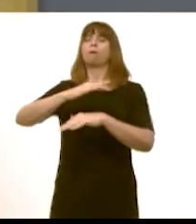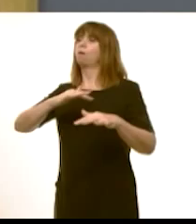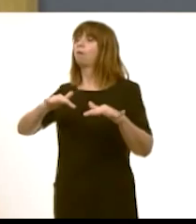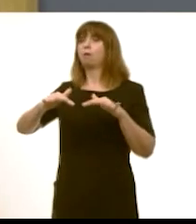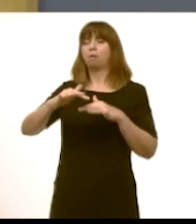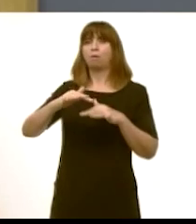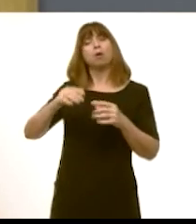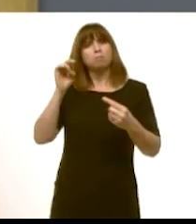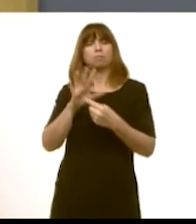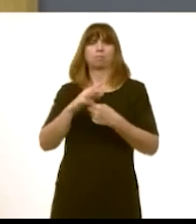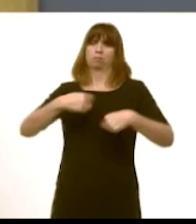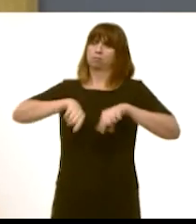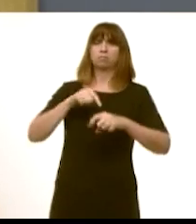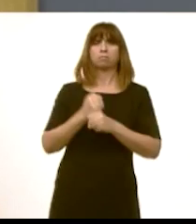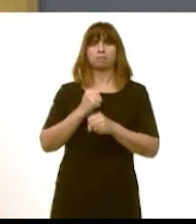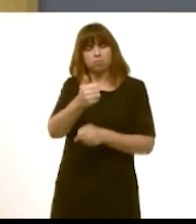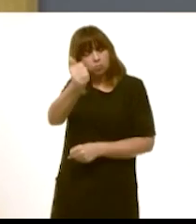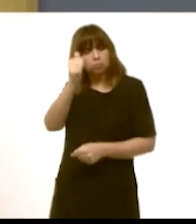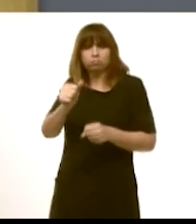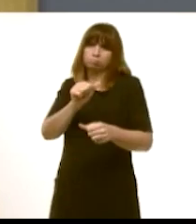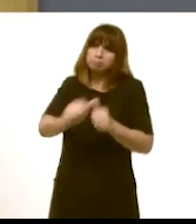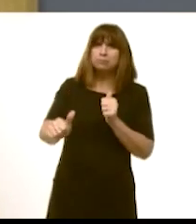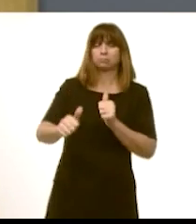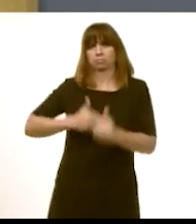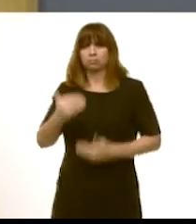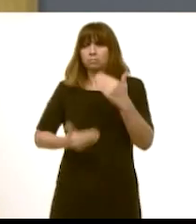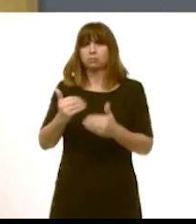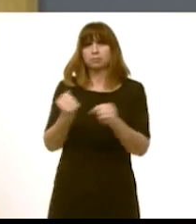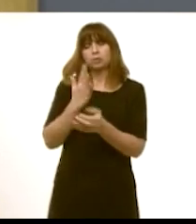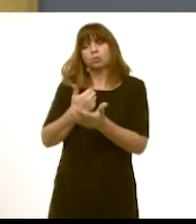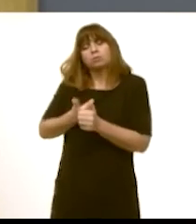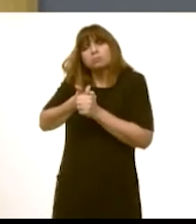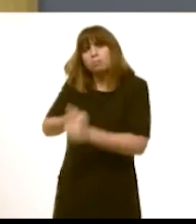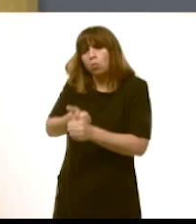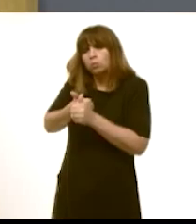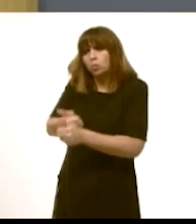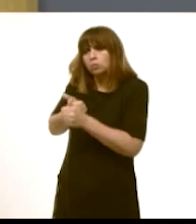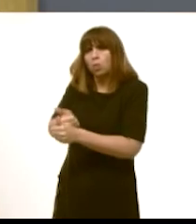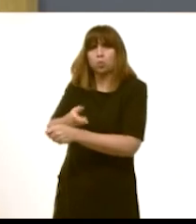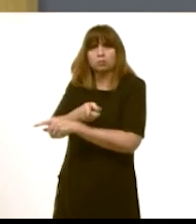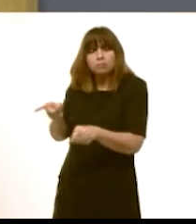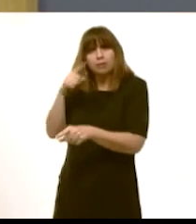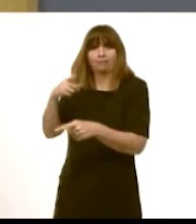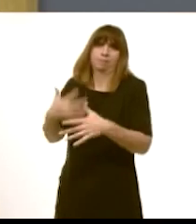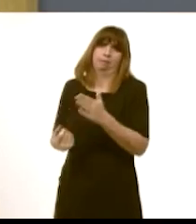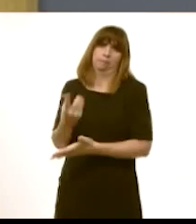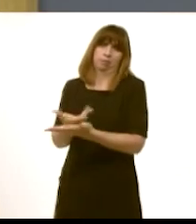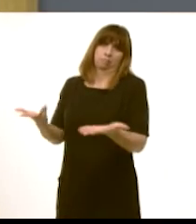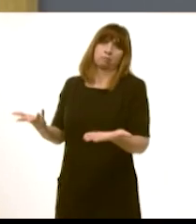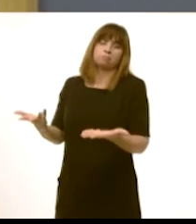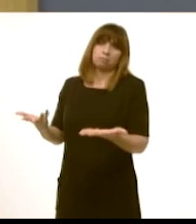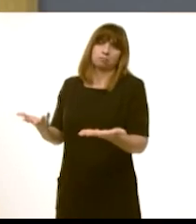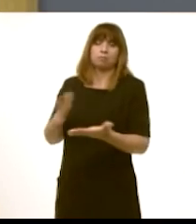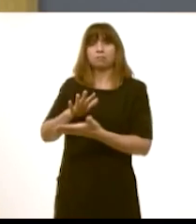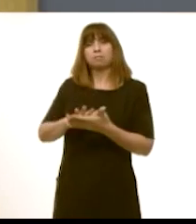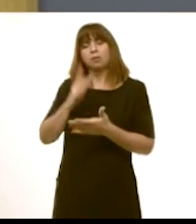we can to make sure that we've got a system in place to support survivors of child sexual abuse, both as children and later